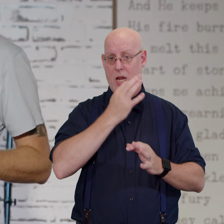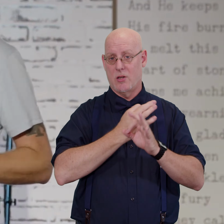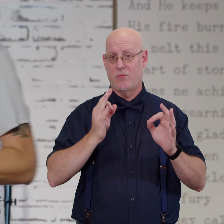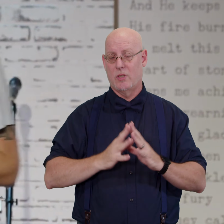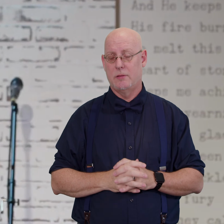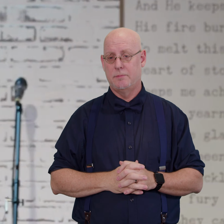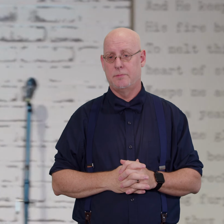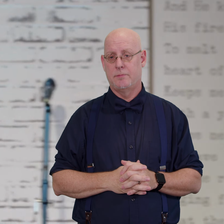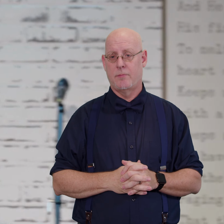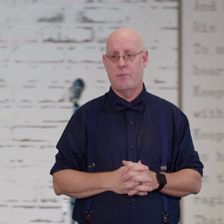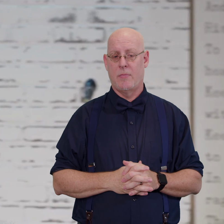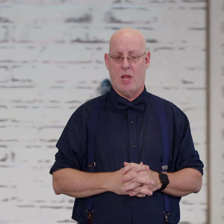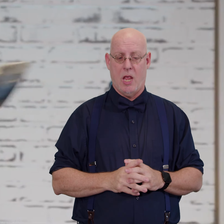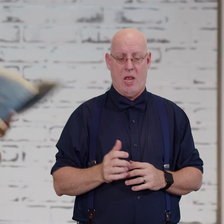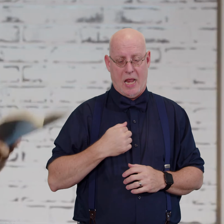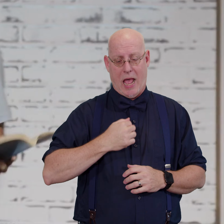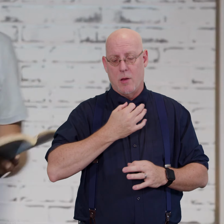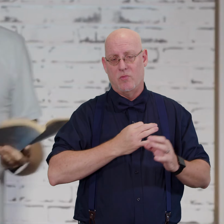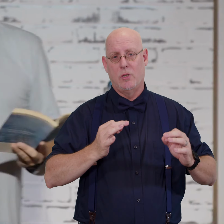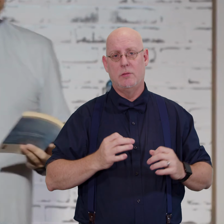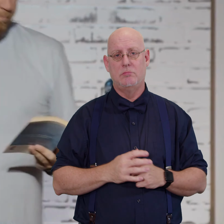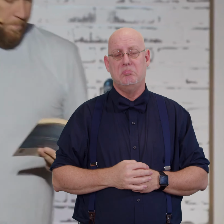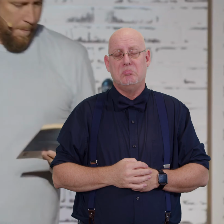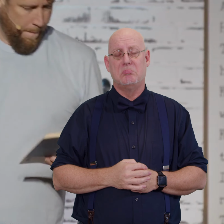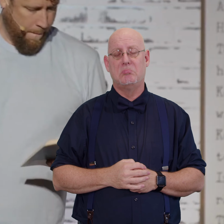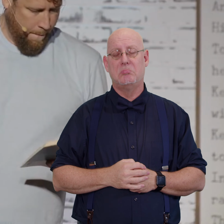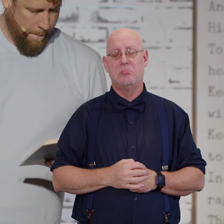free and I am free.